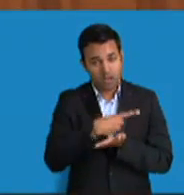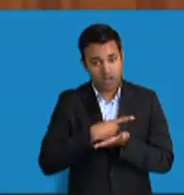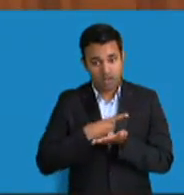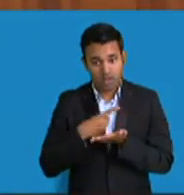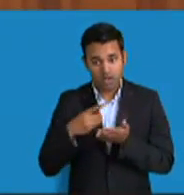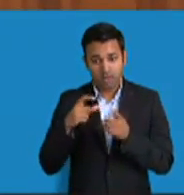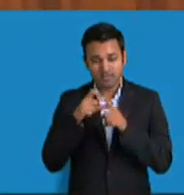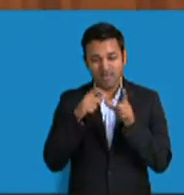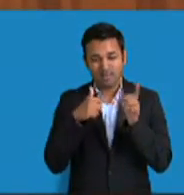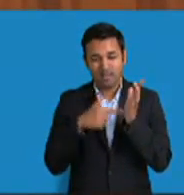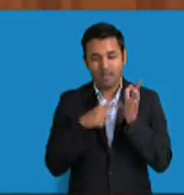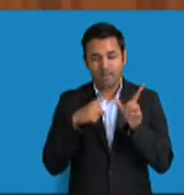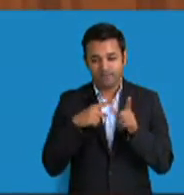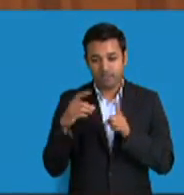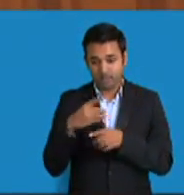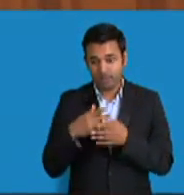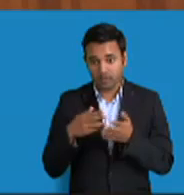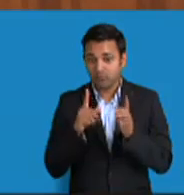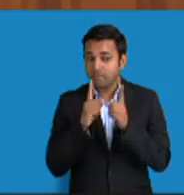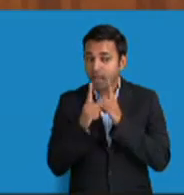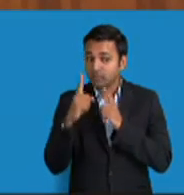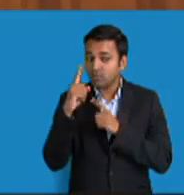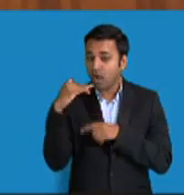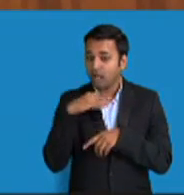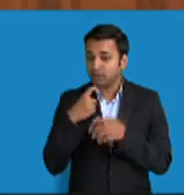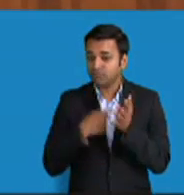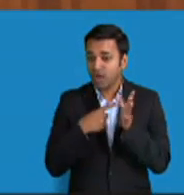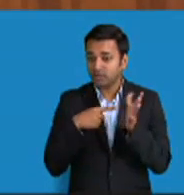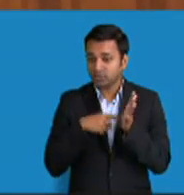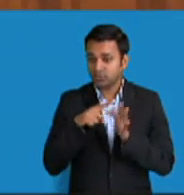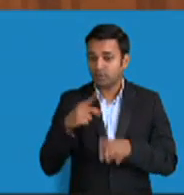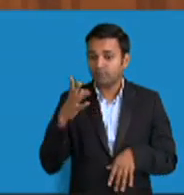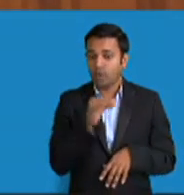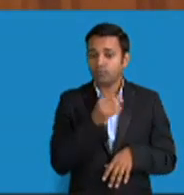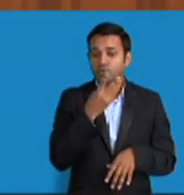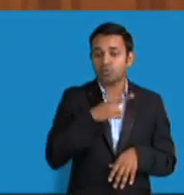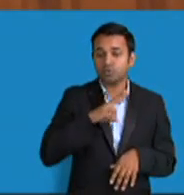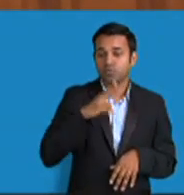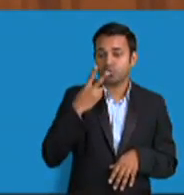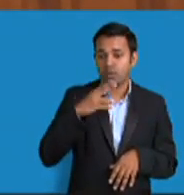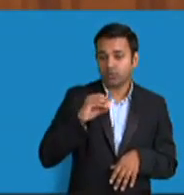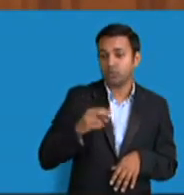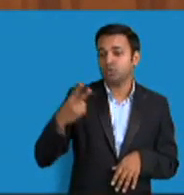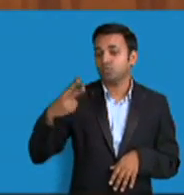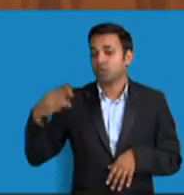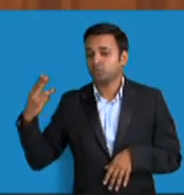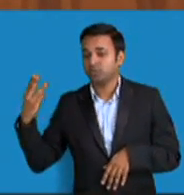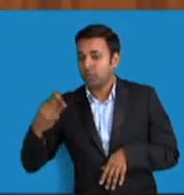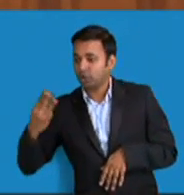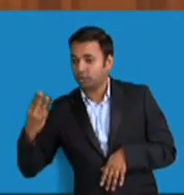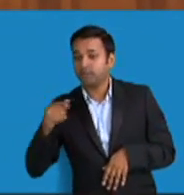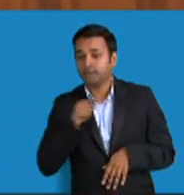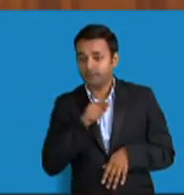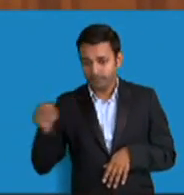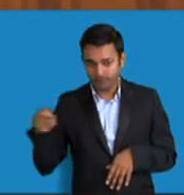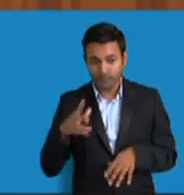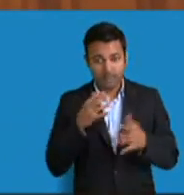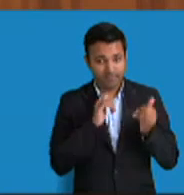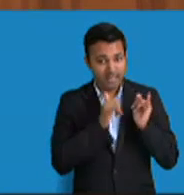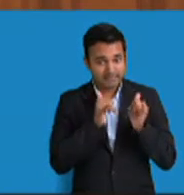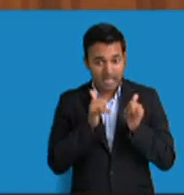year 2012 and 2013, external exam for